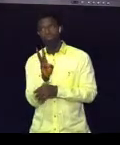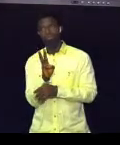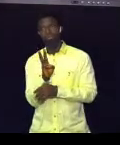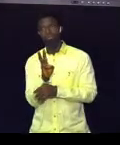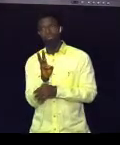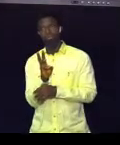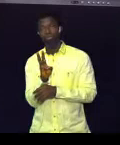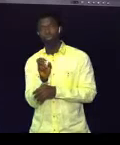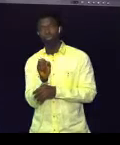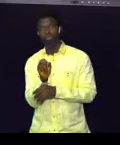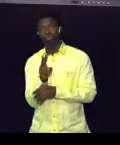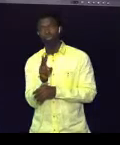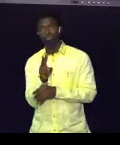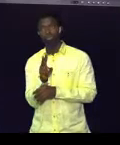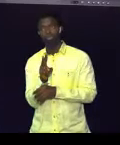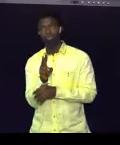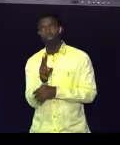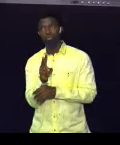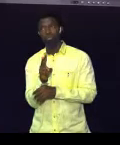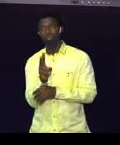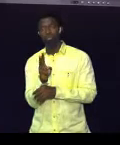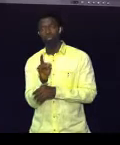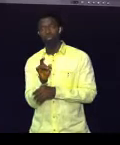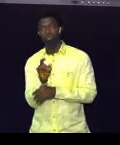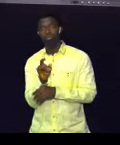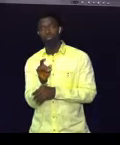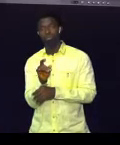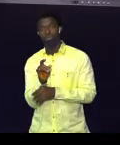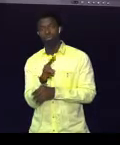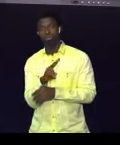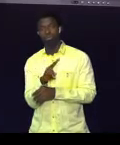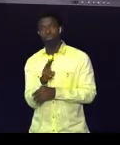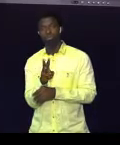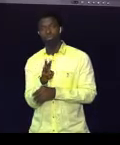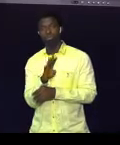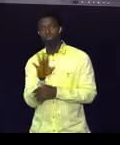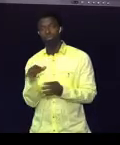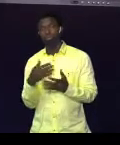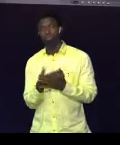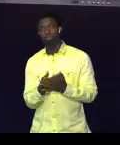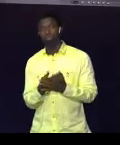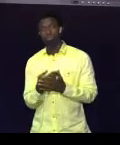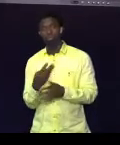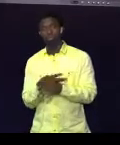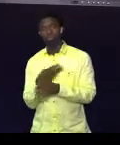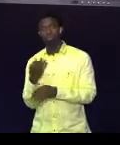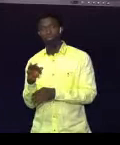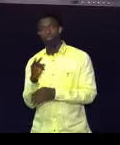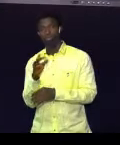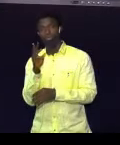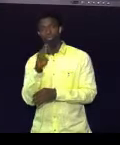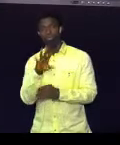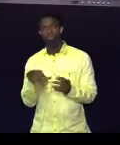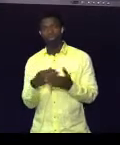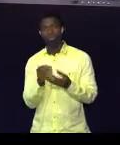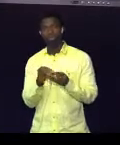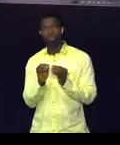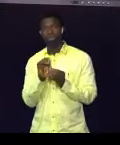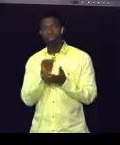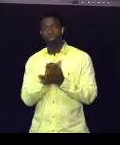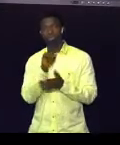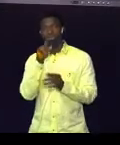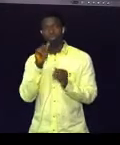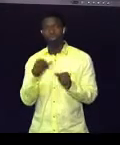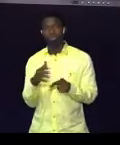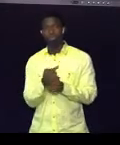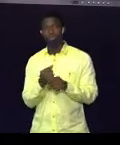see 6, 12, 18. If you check your table of multiples, you see all the multiples of 6. All the